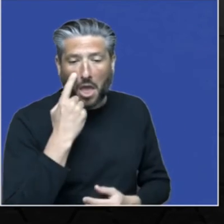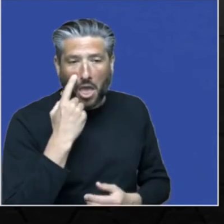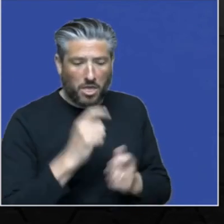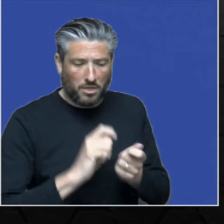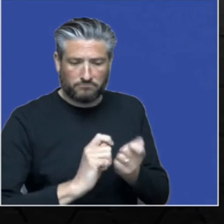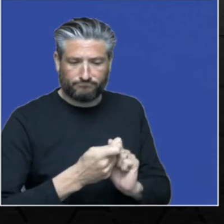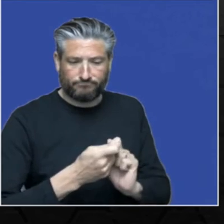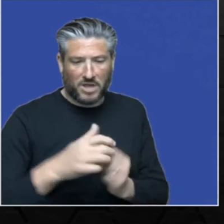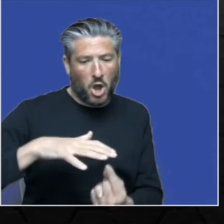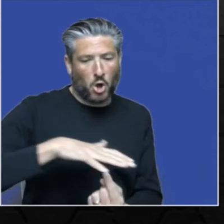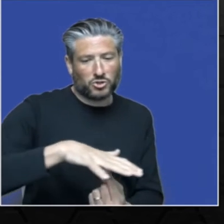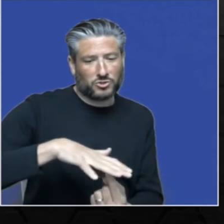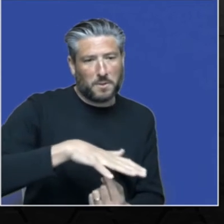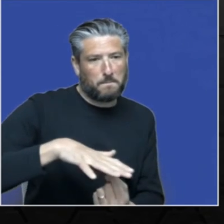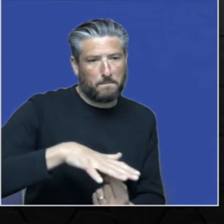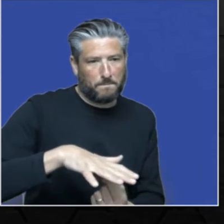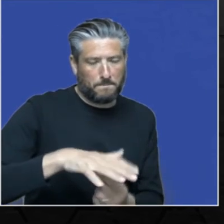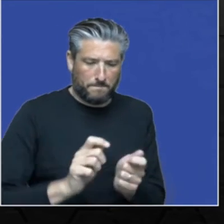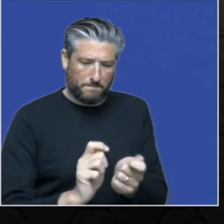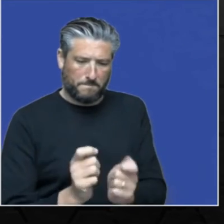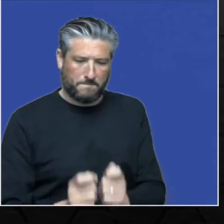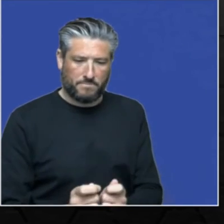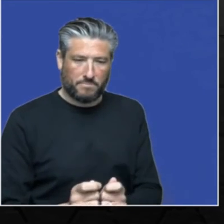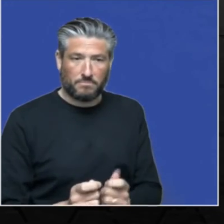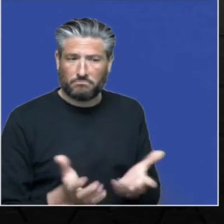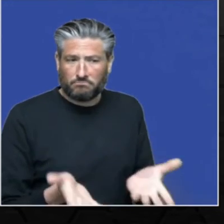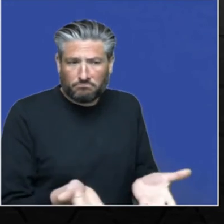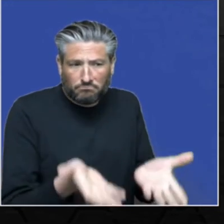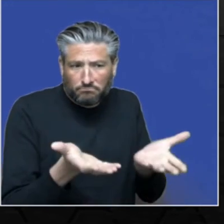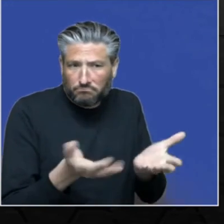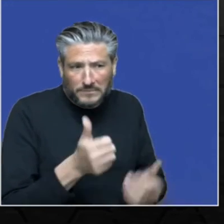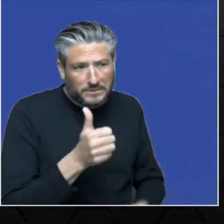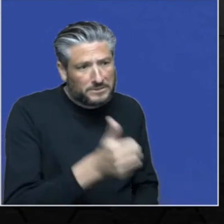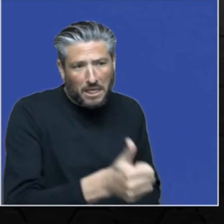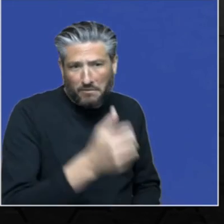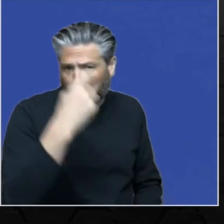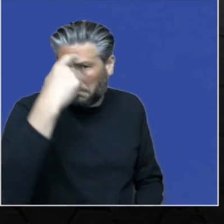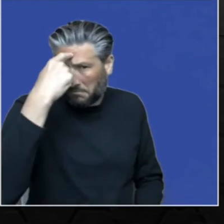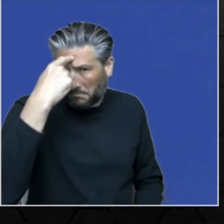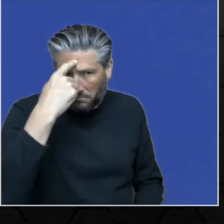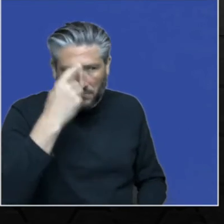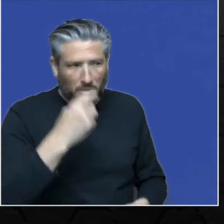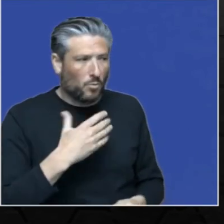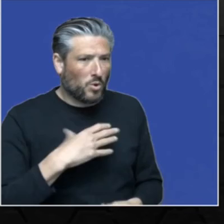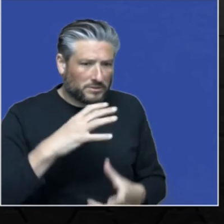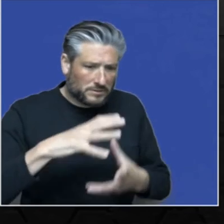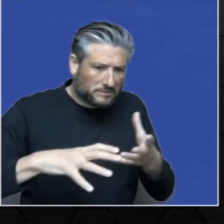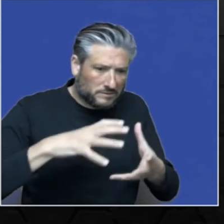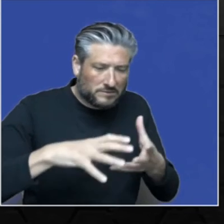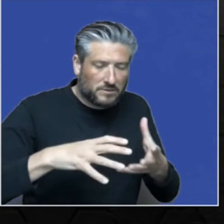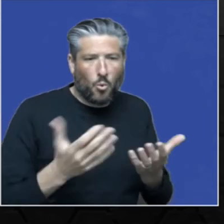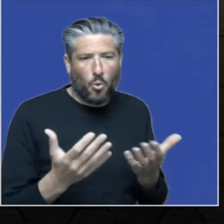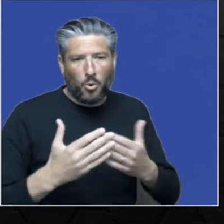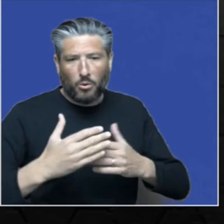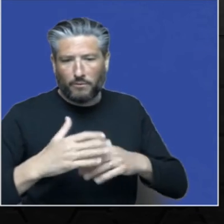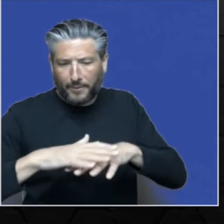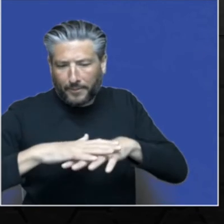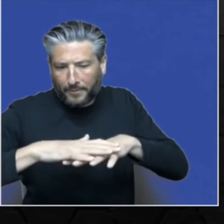you can make it as complex as you want. And I cannot say the exact time you may need,